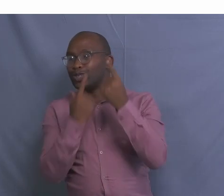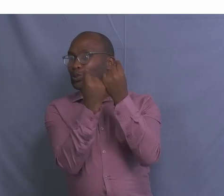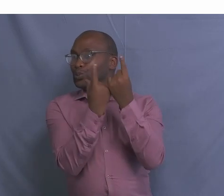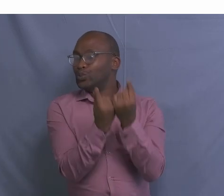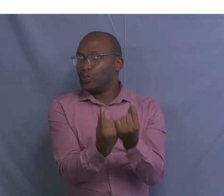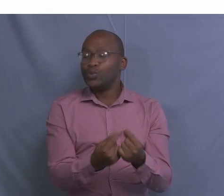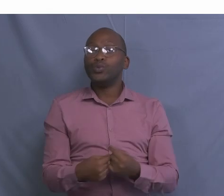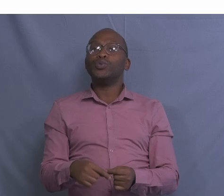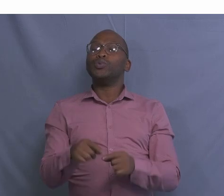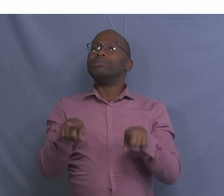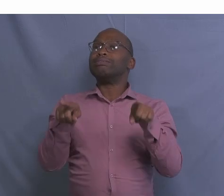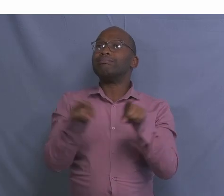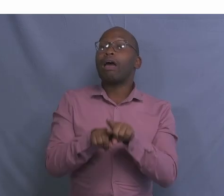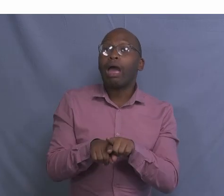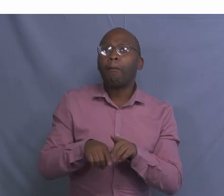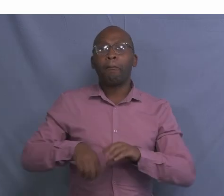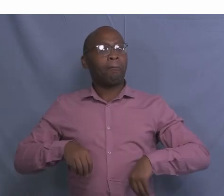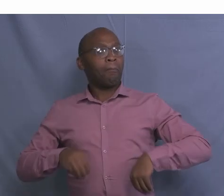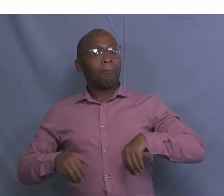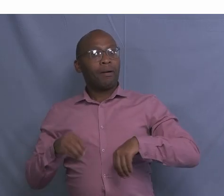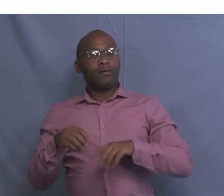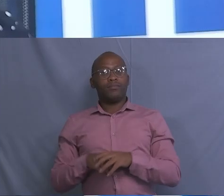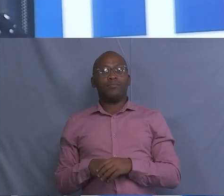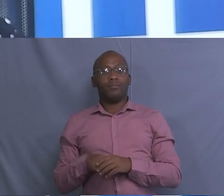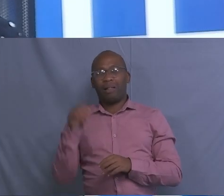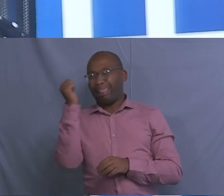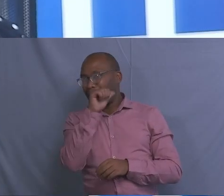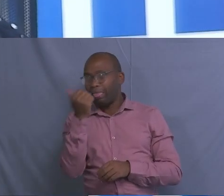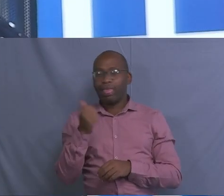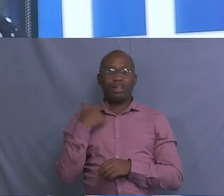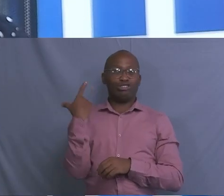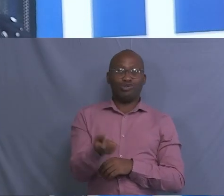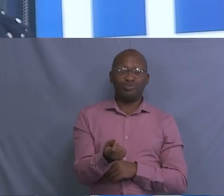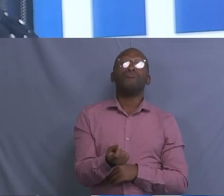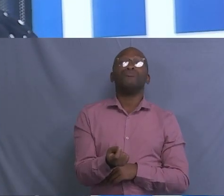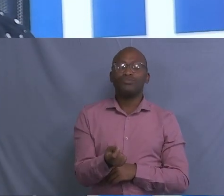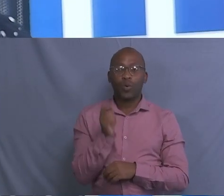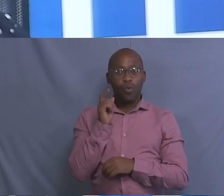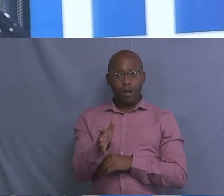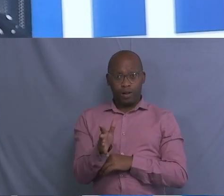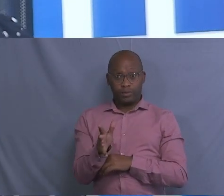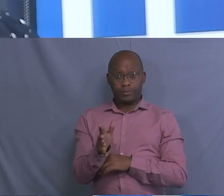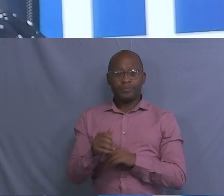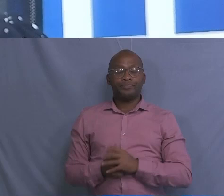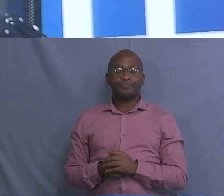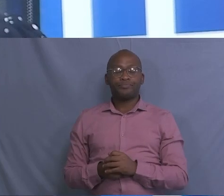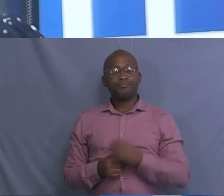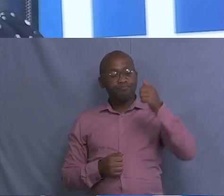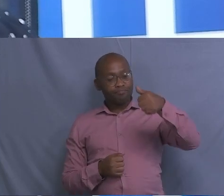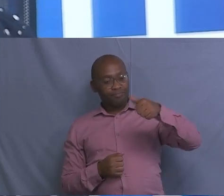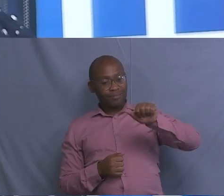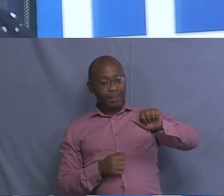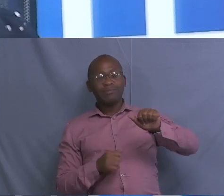have directors who have poor morals and ethics and who are involved in fraudulent activities. Then the next one I'm